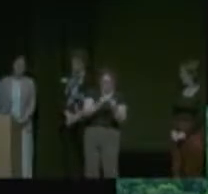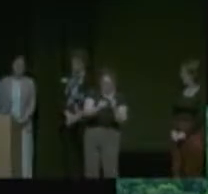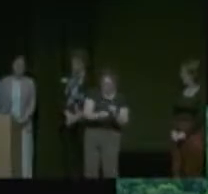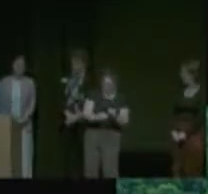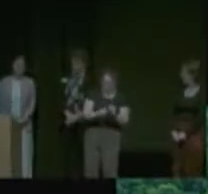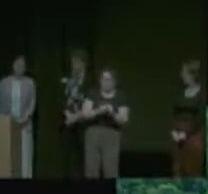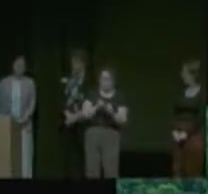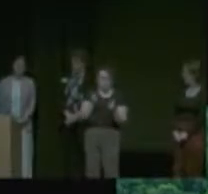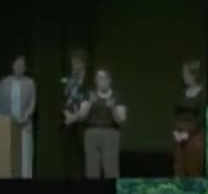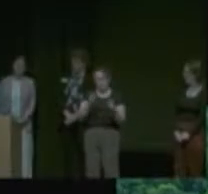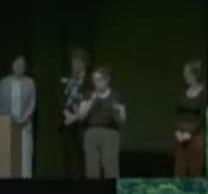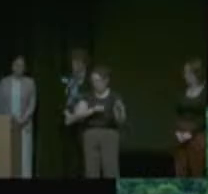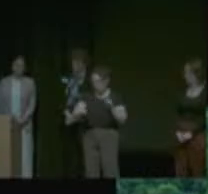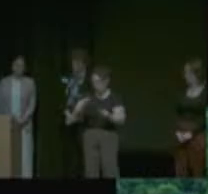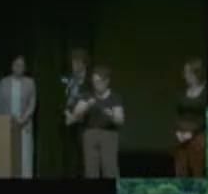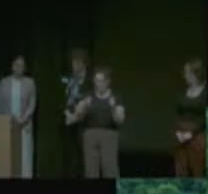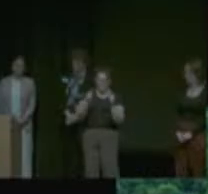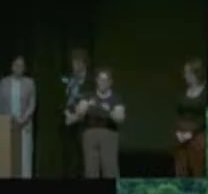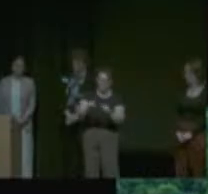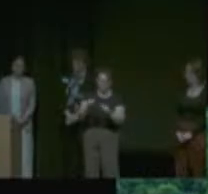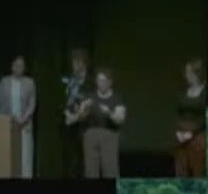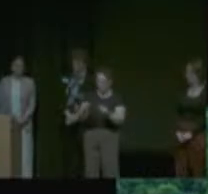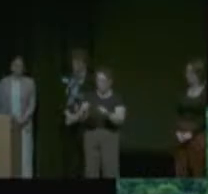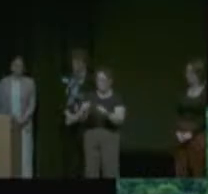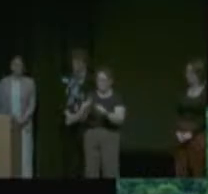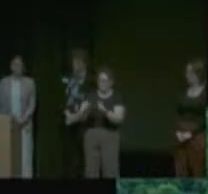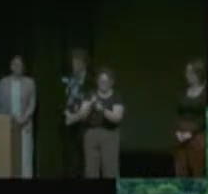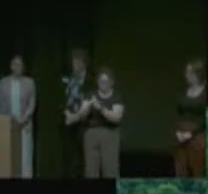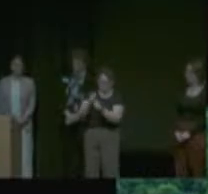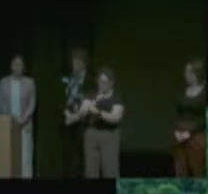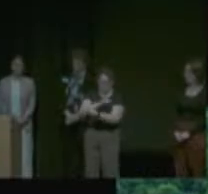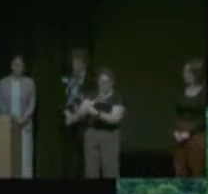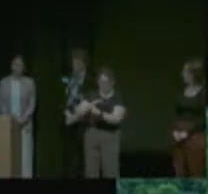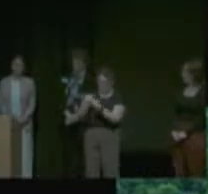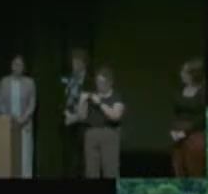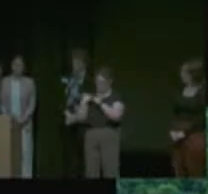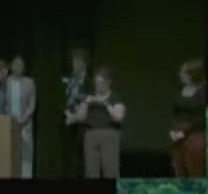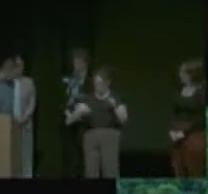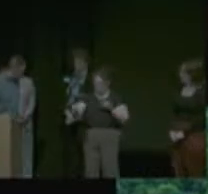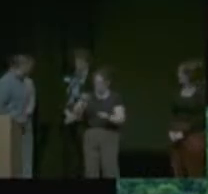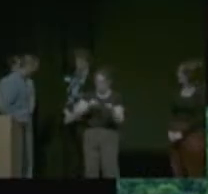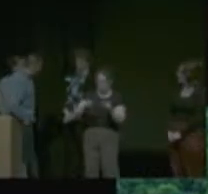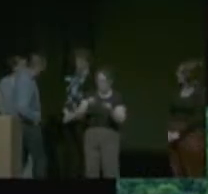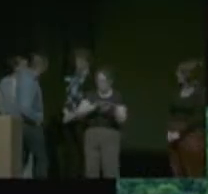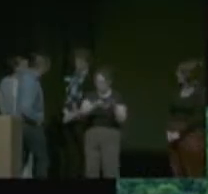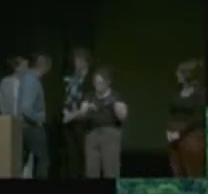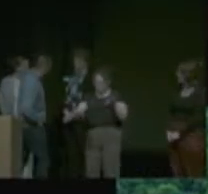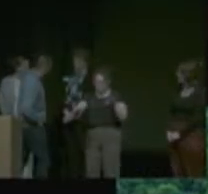have a lot of monitoring. We'll have a dedicated staff monitoring that pipeline along the trail.